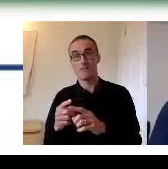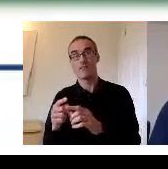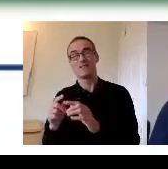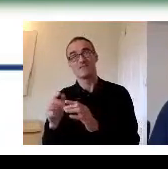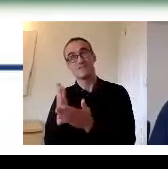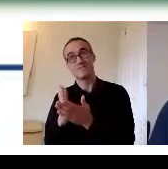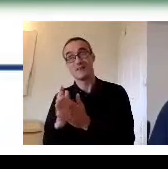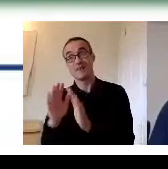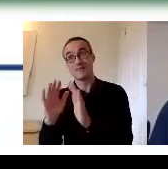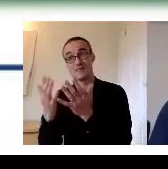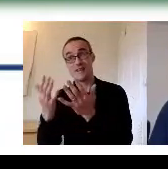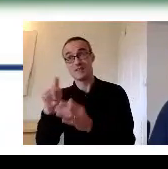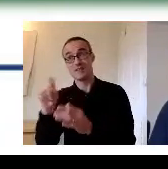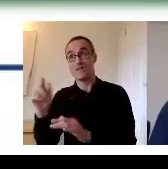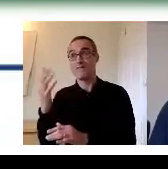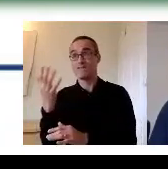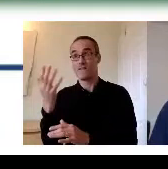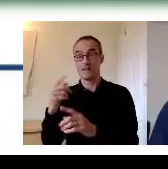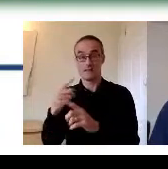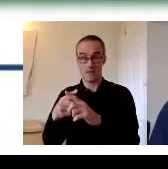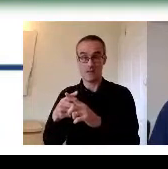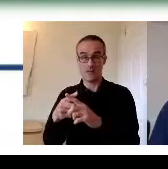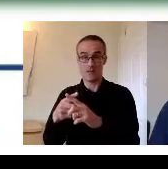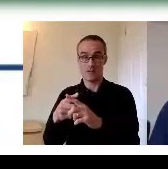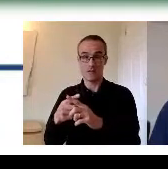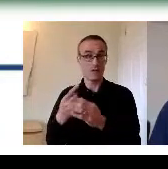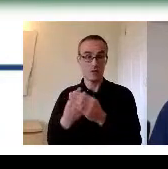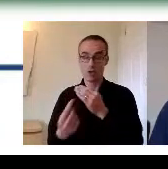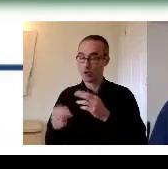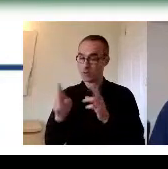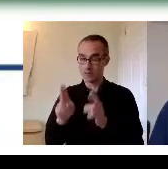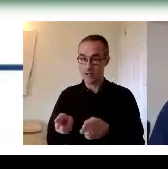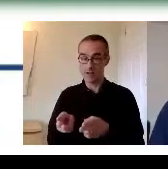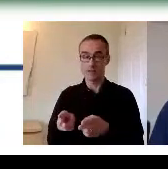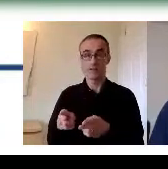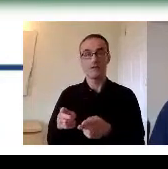that wasn't just the case of dying, it was a case of also becoming infected,